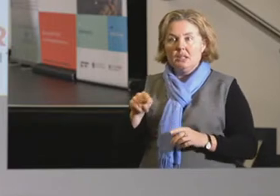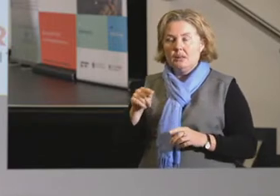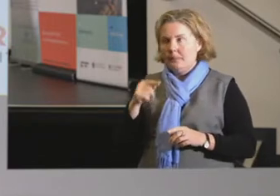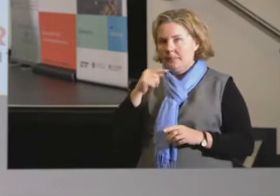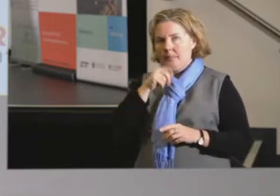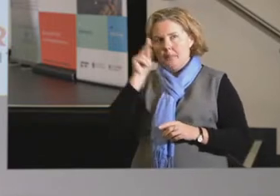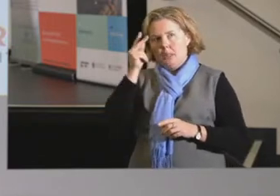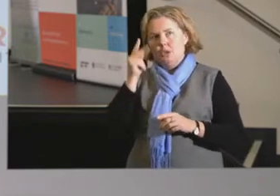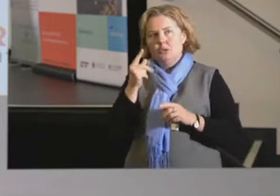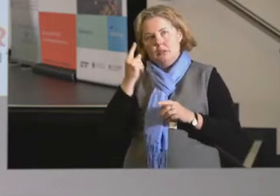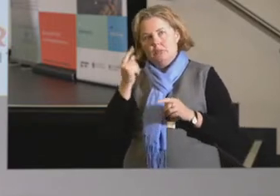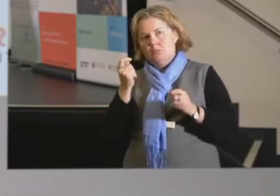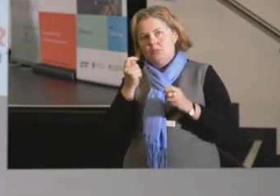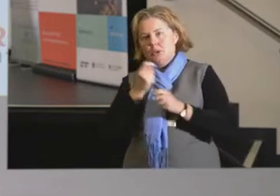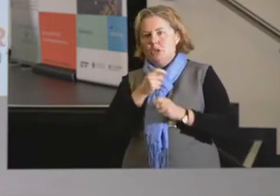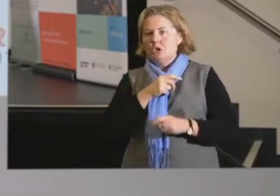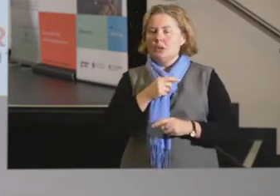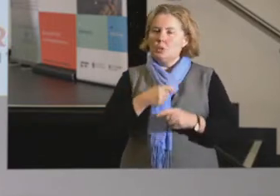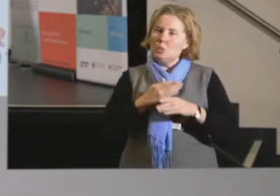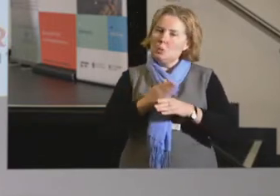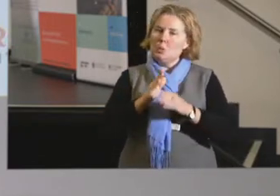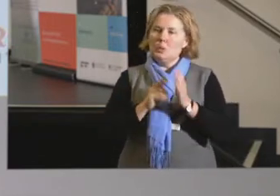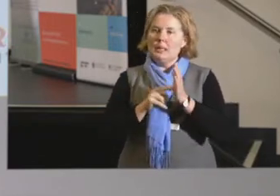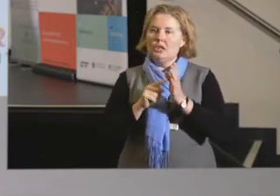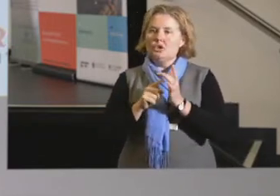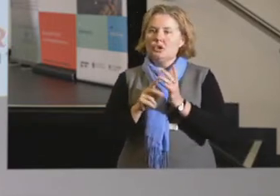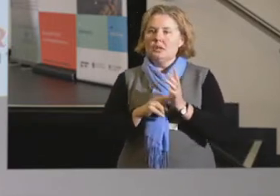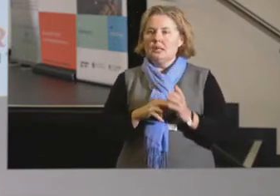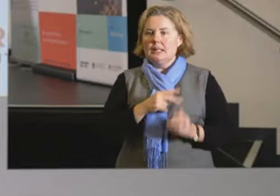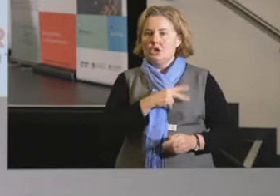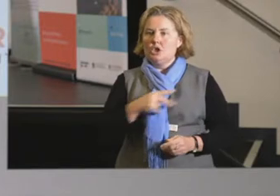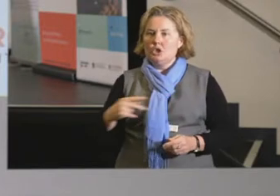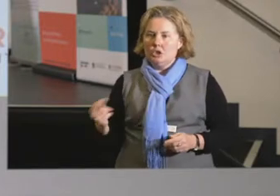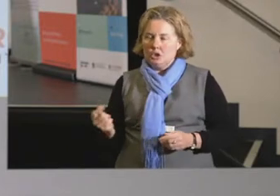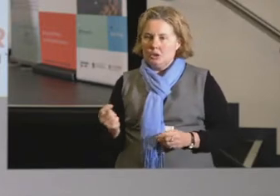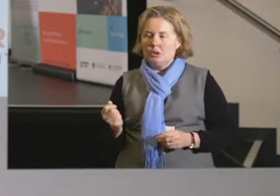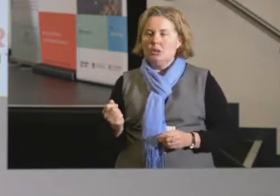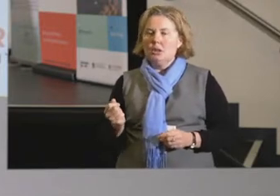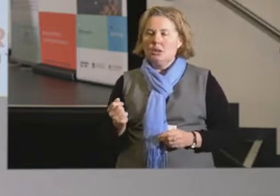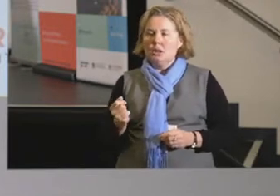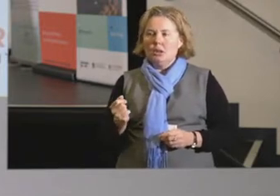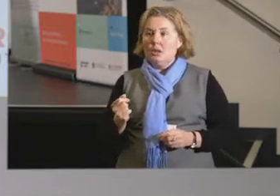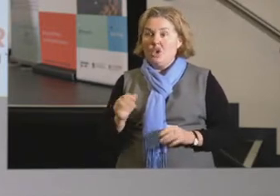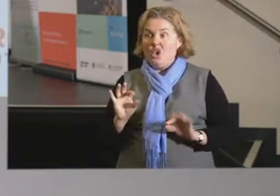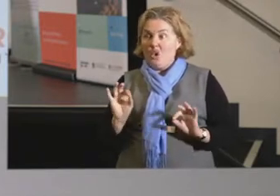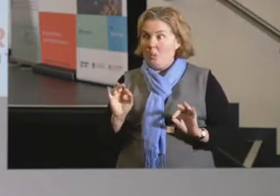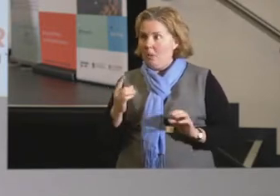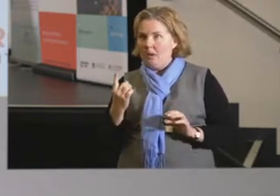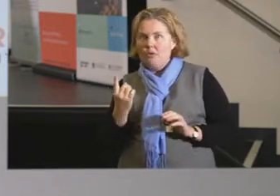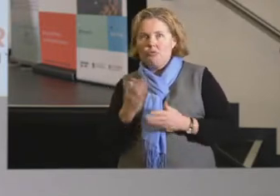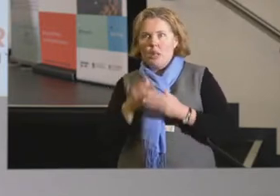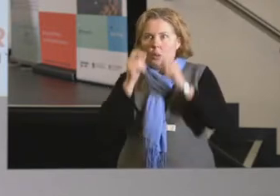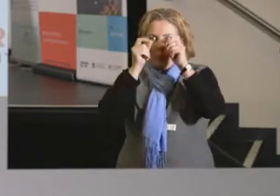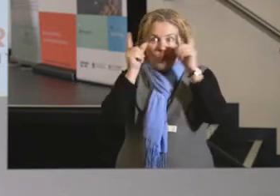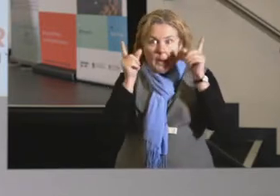seriously, in all honesty, 20 years ago, has mobilized